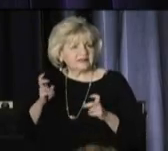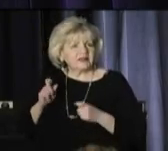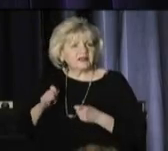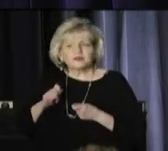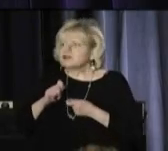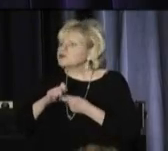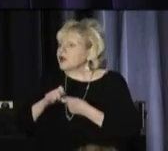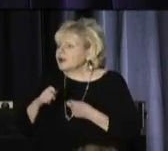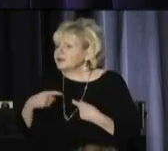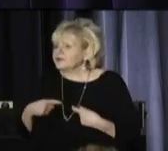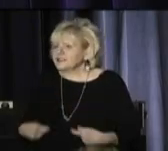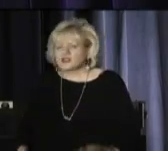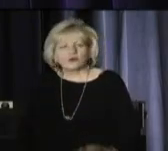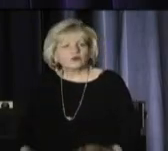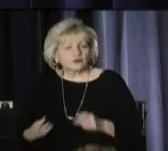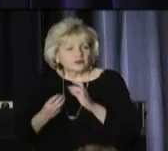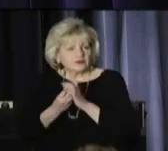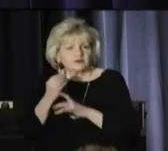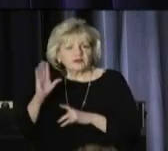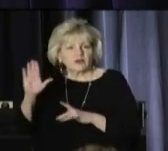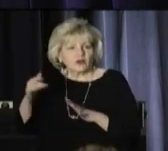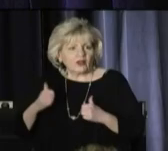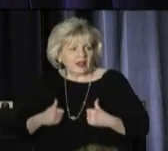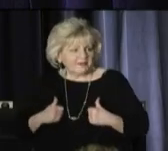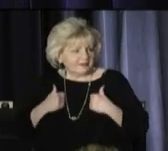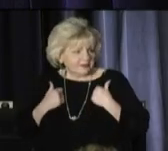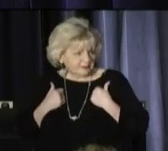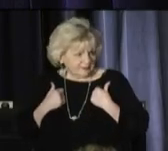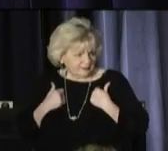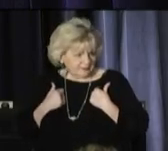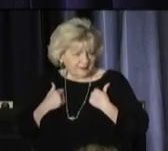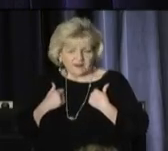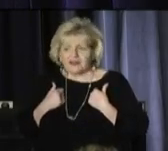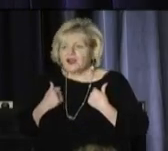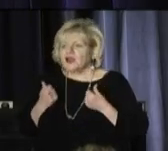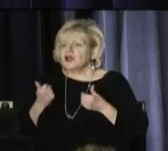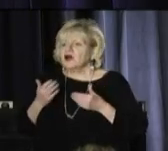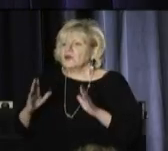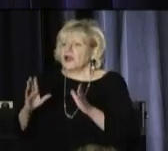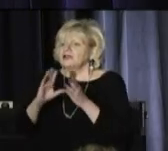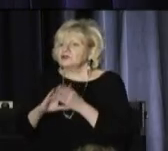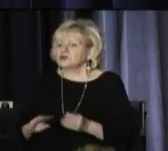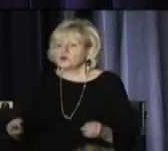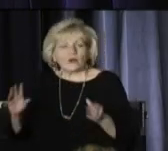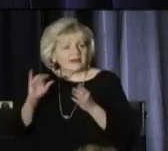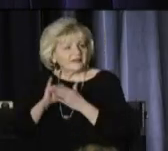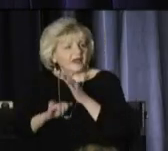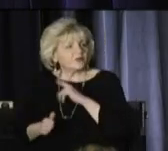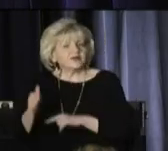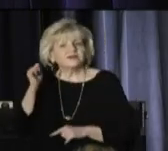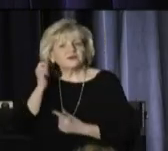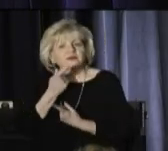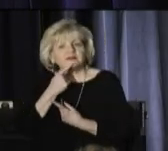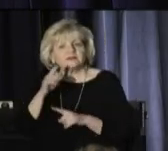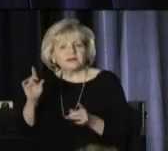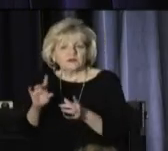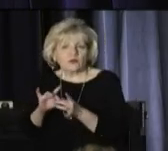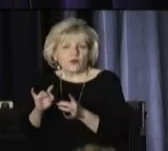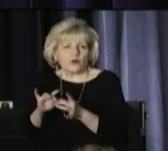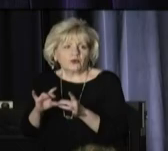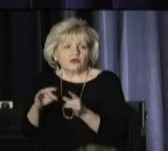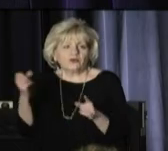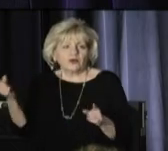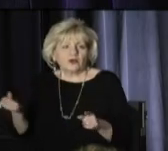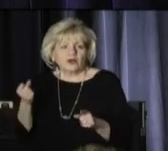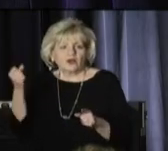crude physical manifestation of a life lived, a way into the stories that refuse to be told, a holding on